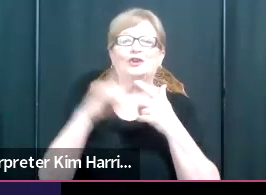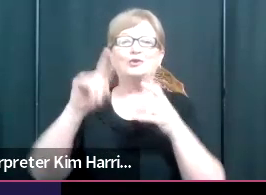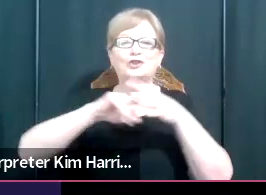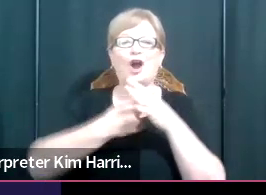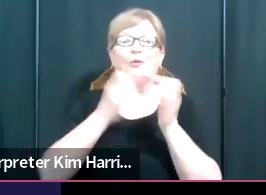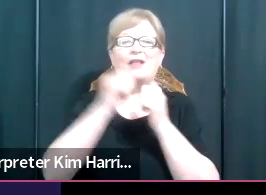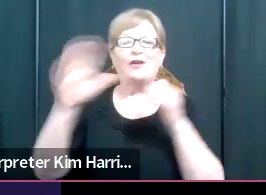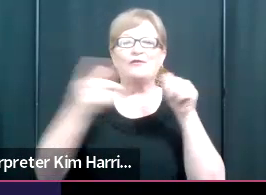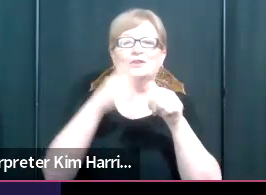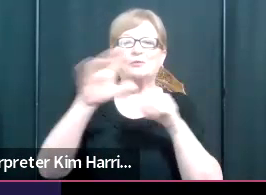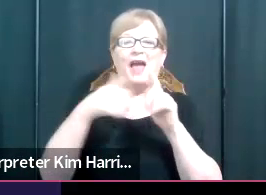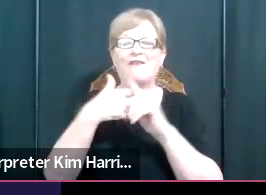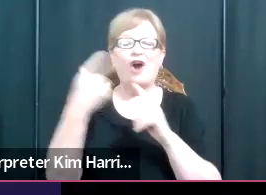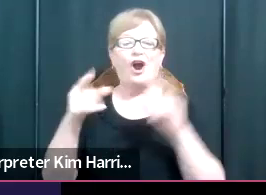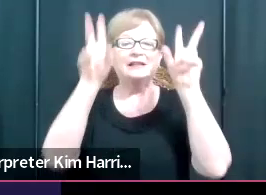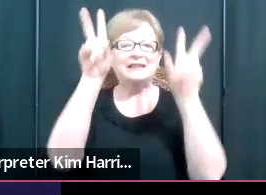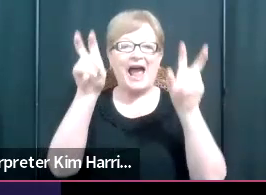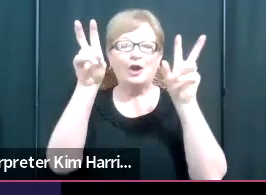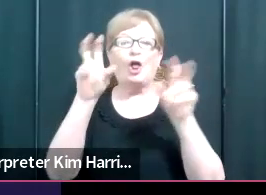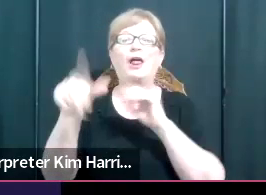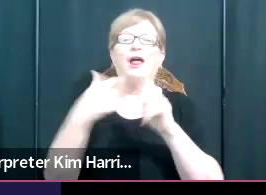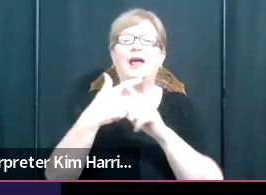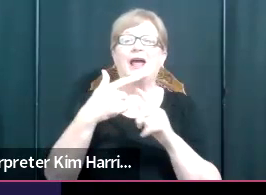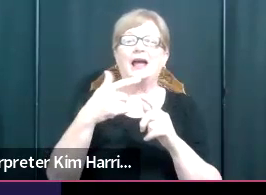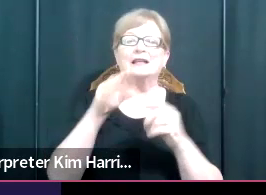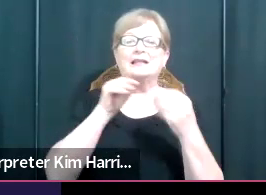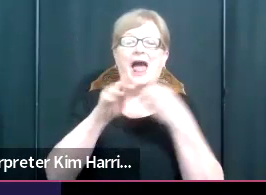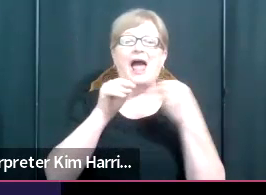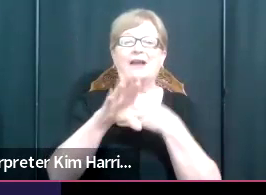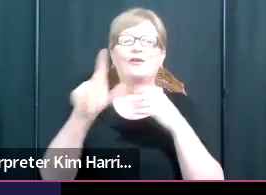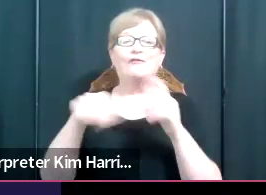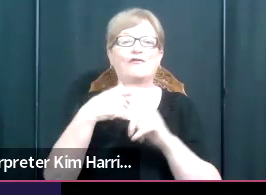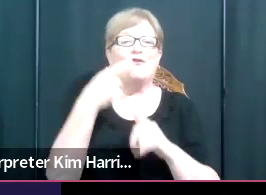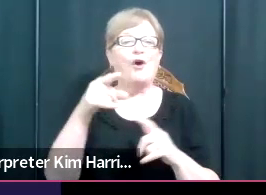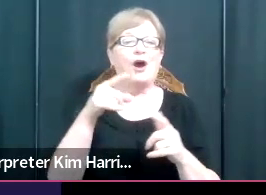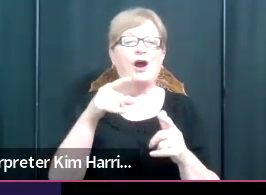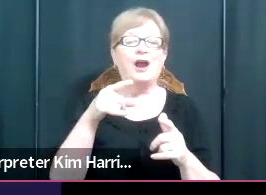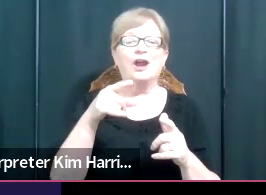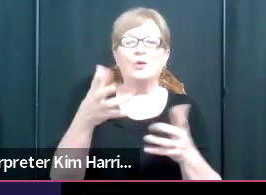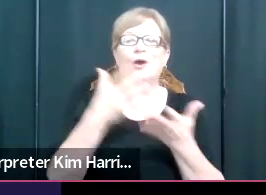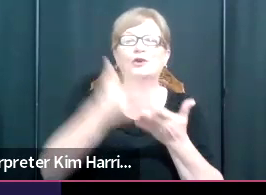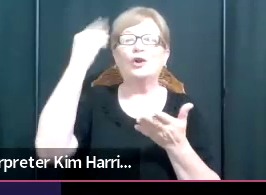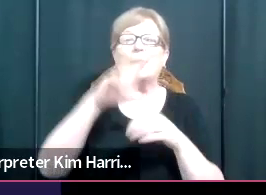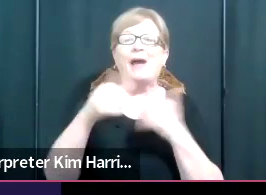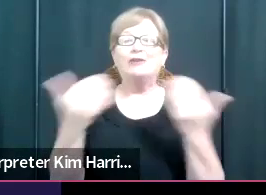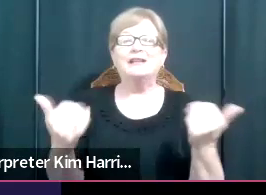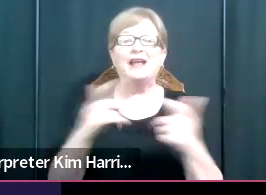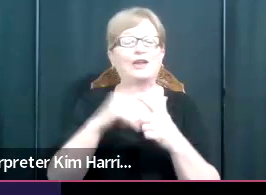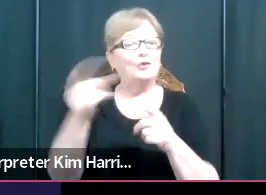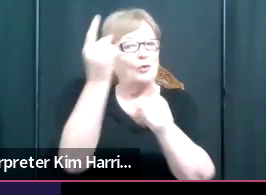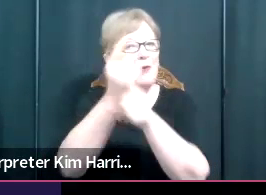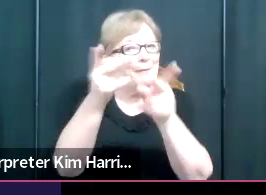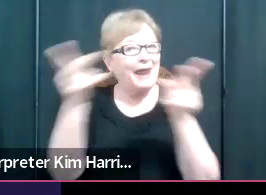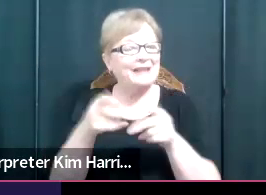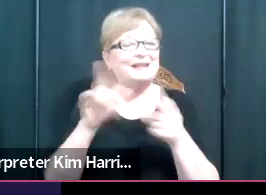is just our title slide. Again, this is Assistive Technology for Sensory and Learning. So if that's what you want to learn about today, you're in the right spot. And then it's